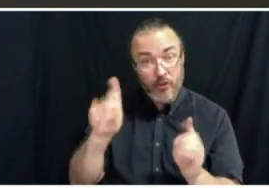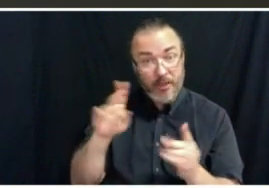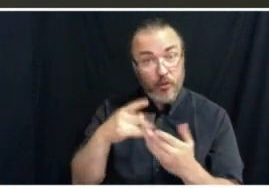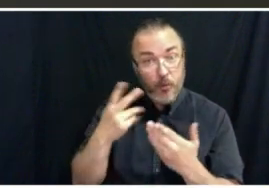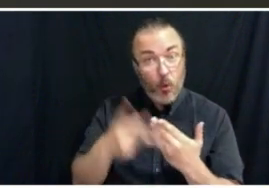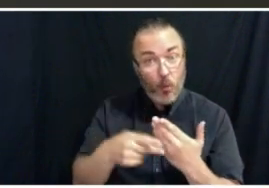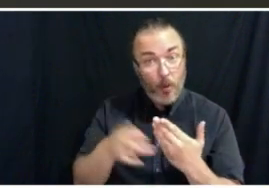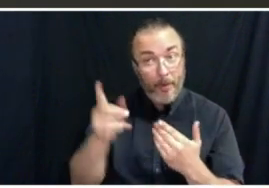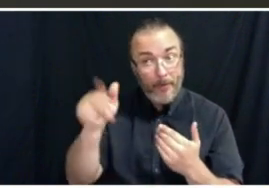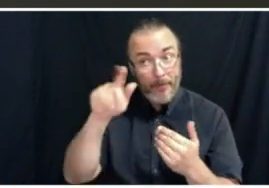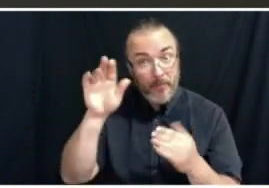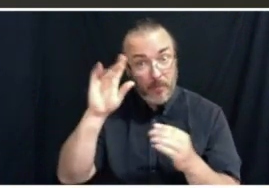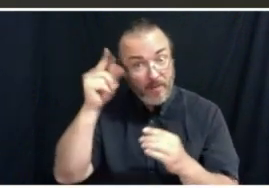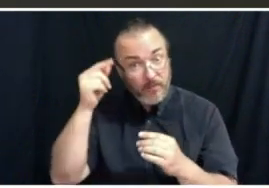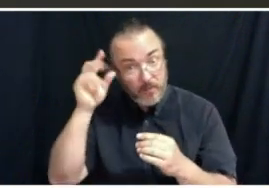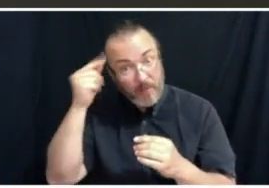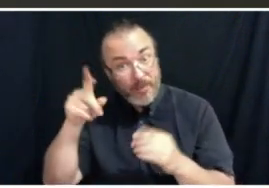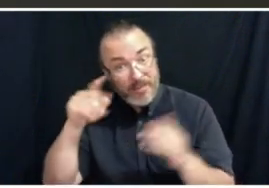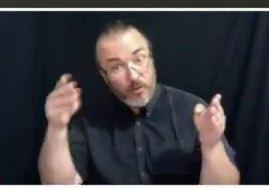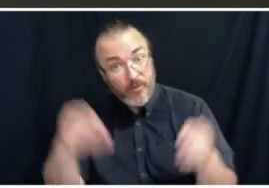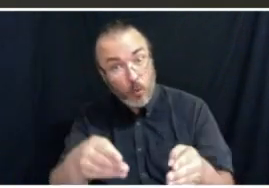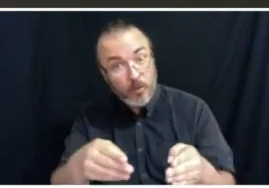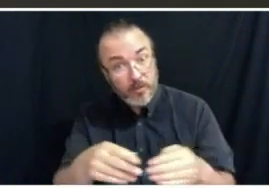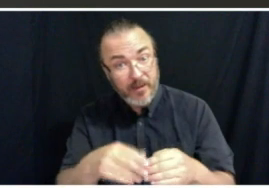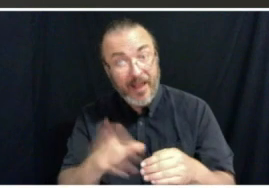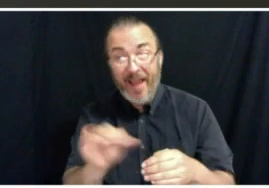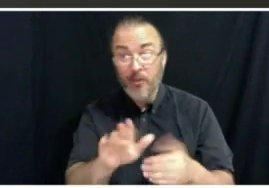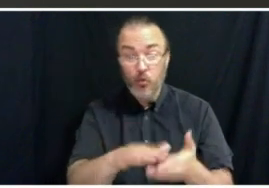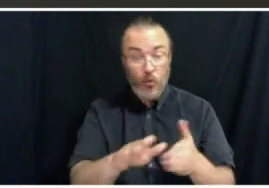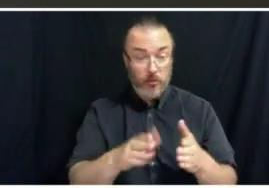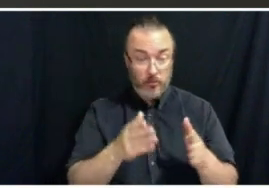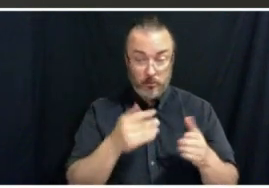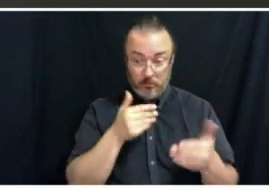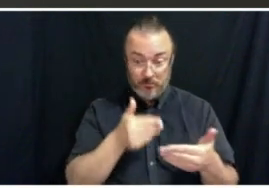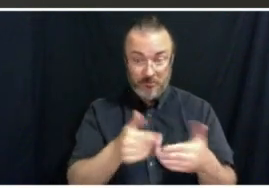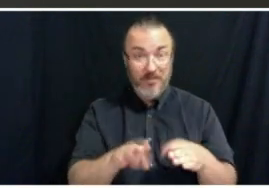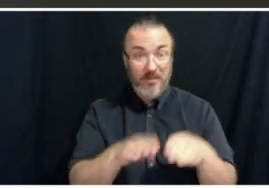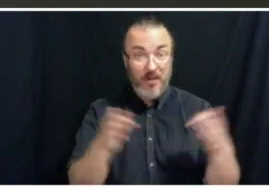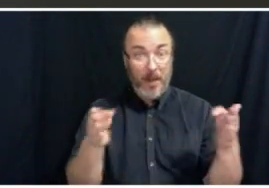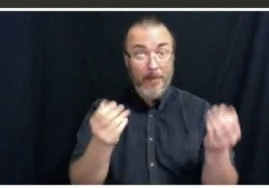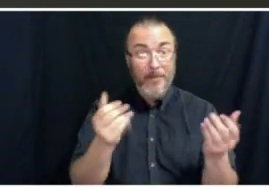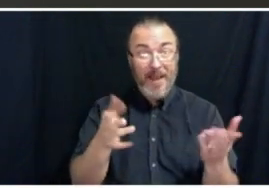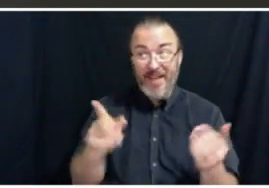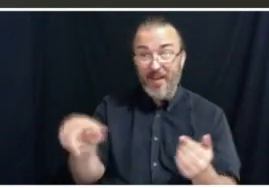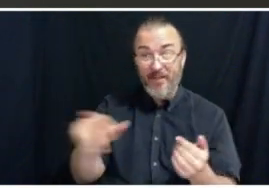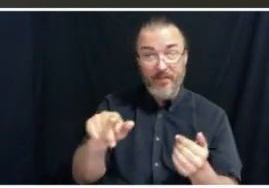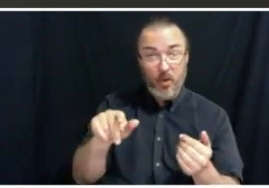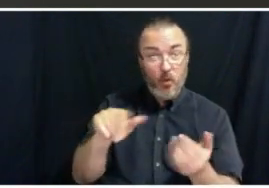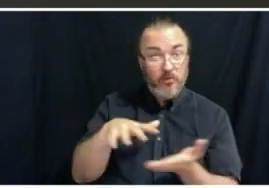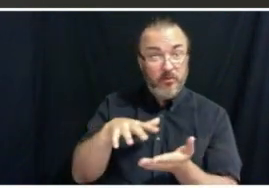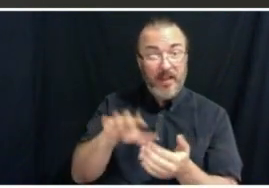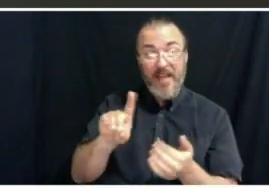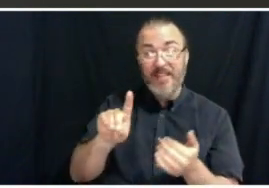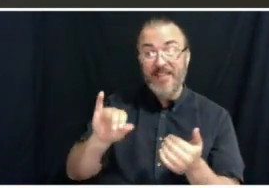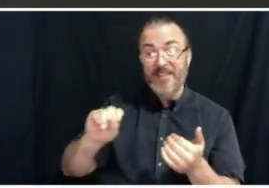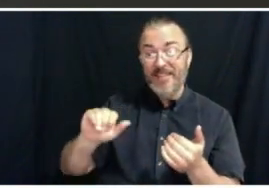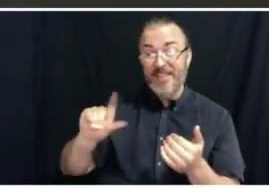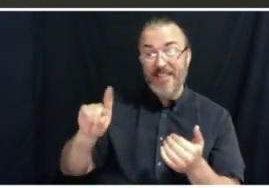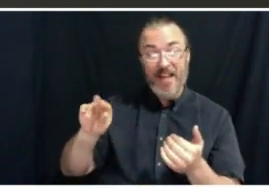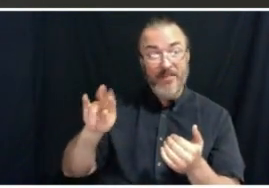their attention to now as schools reopen, and many of the disadvantaged learners will have suffered particularly from the school closures.